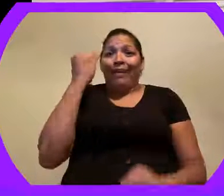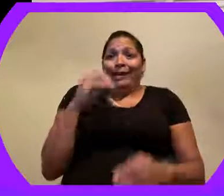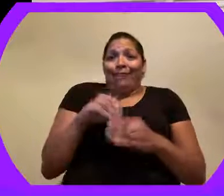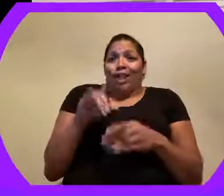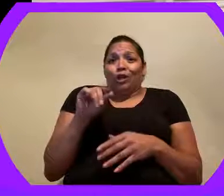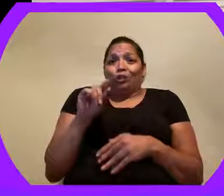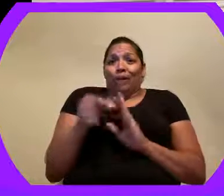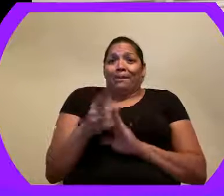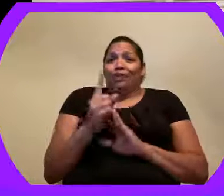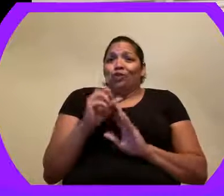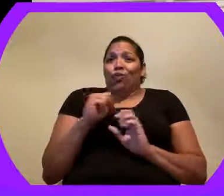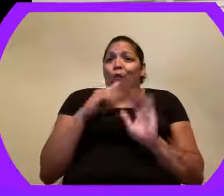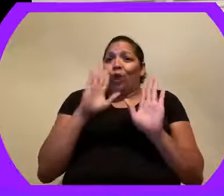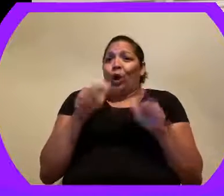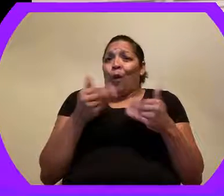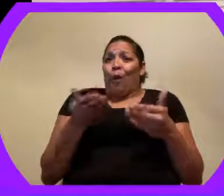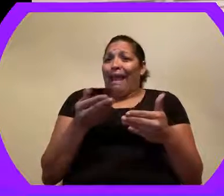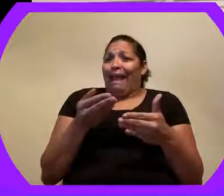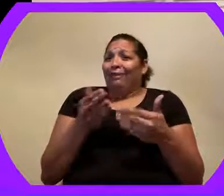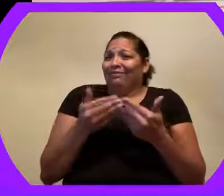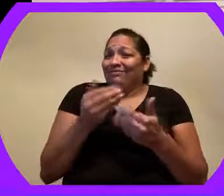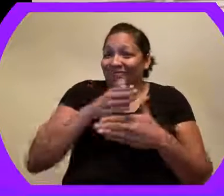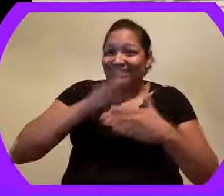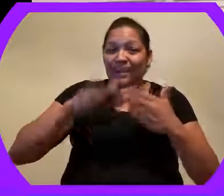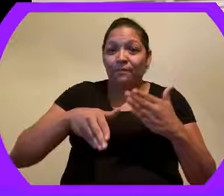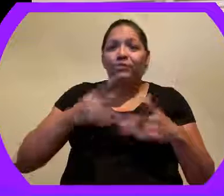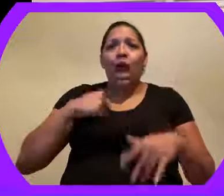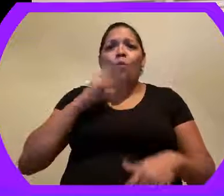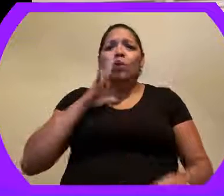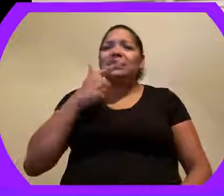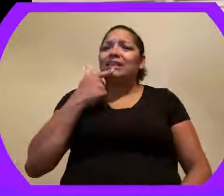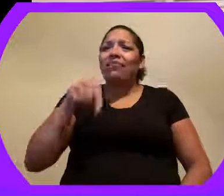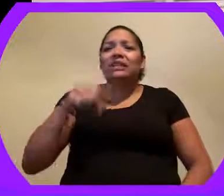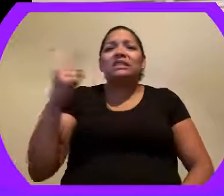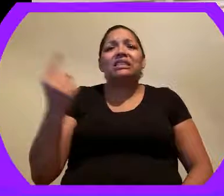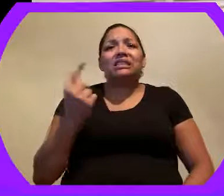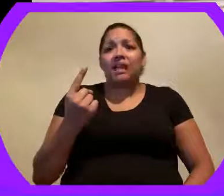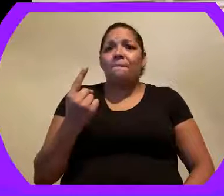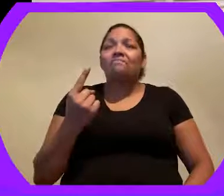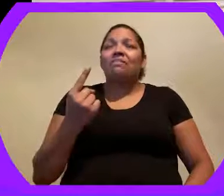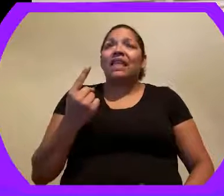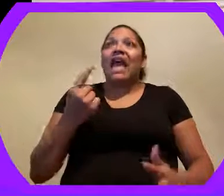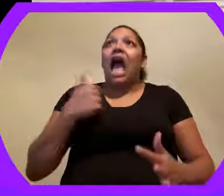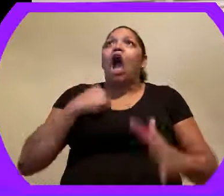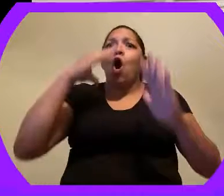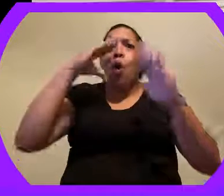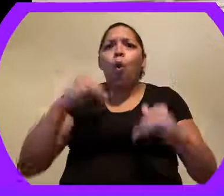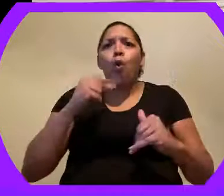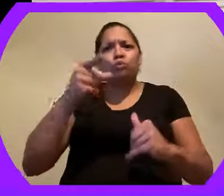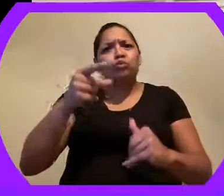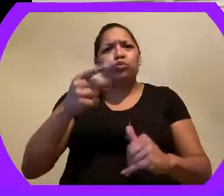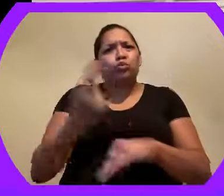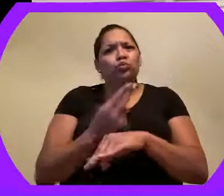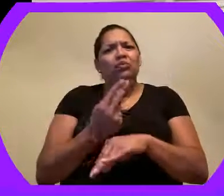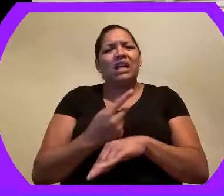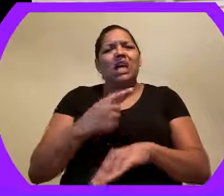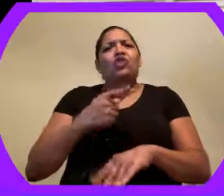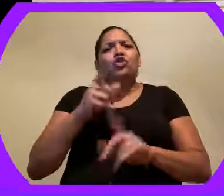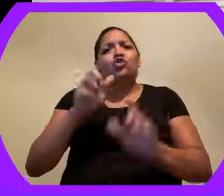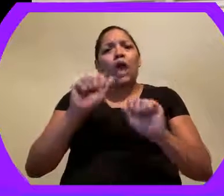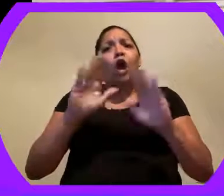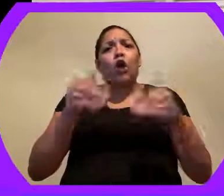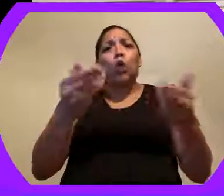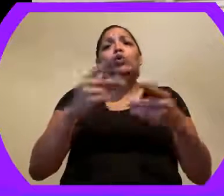minutes. I have no idea where I am in the 20-minute mark, so I'm going to start to wrap up and just say, if this is something that has served you, and I hope it